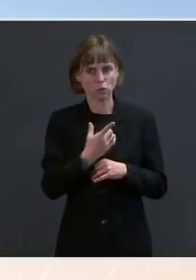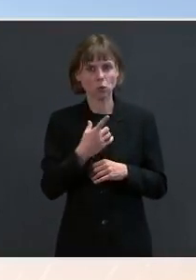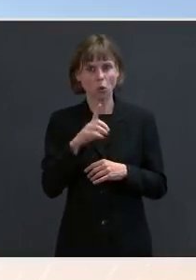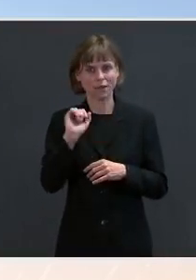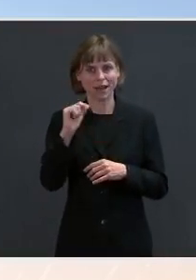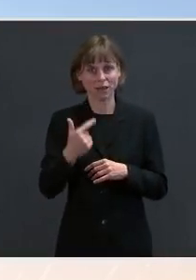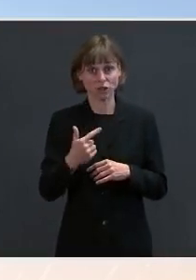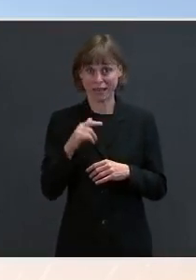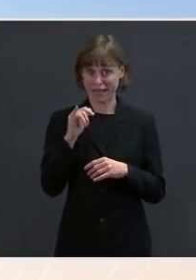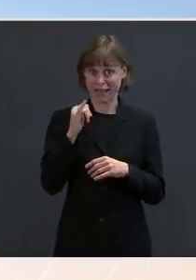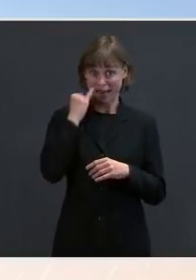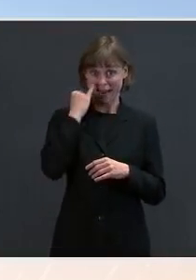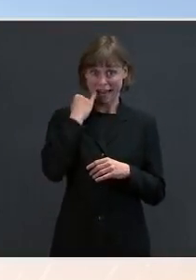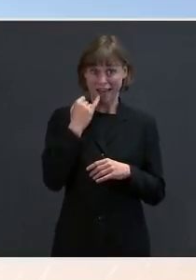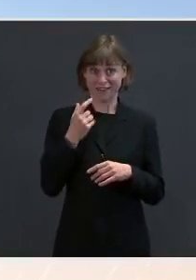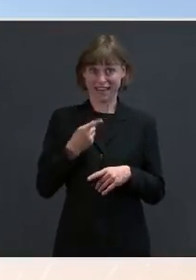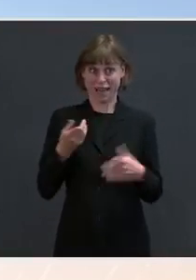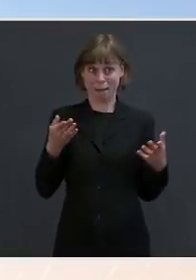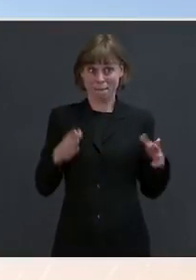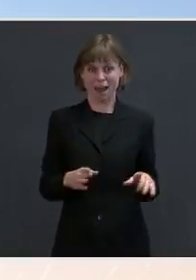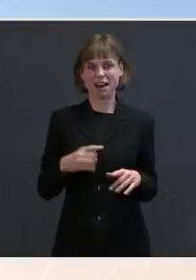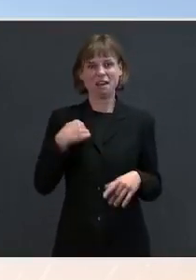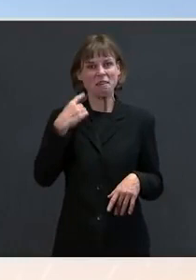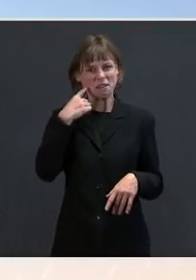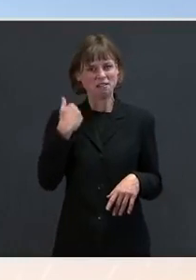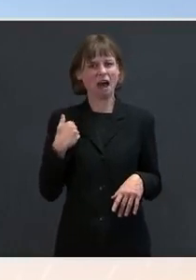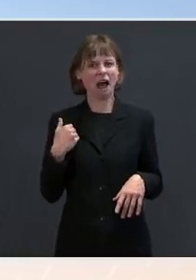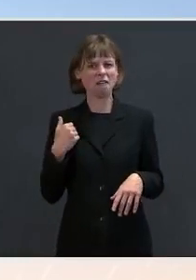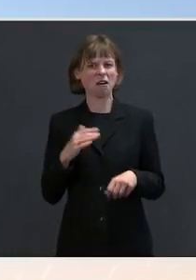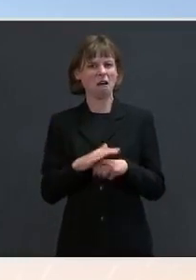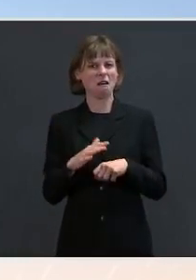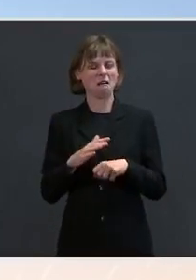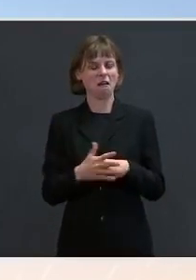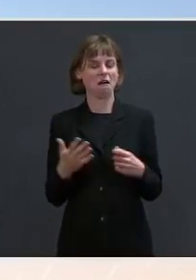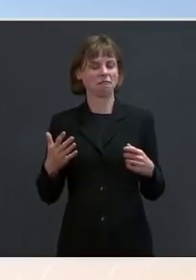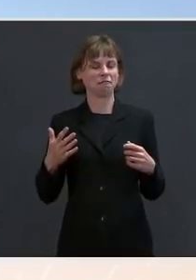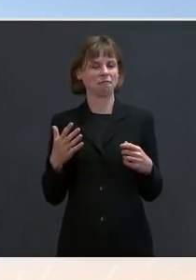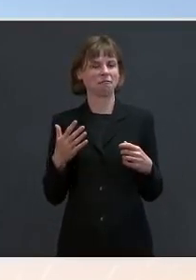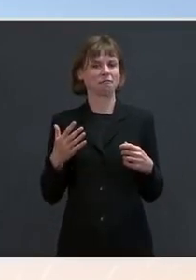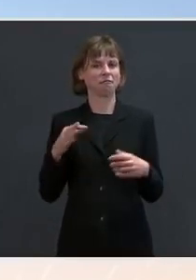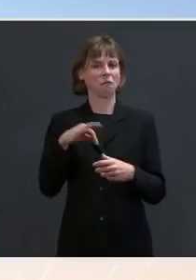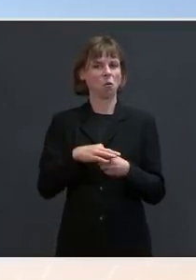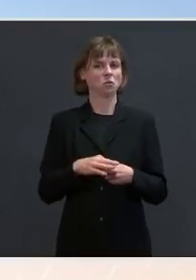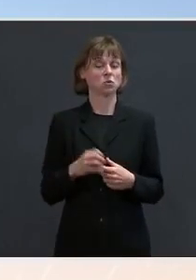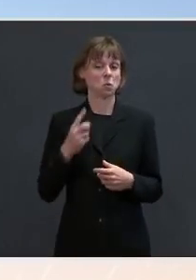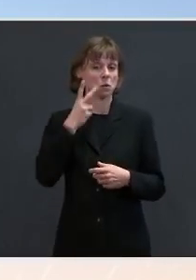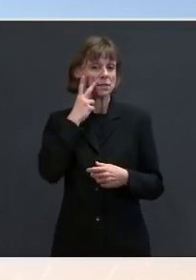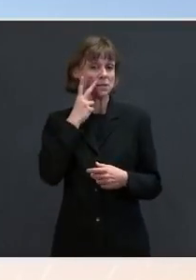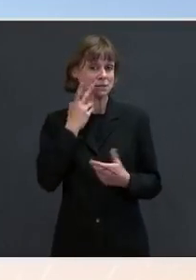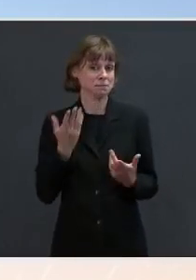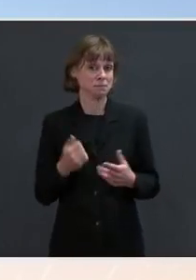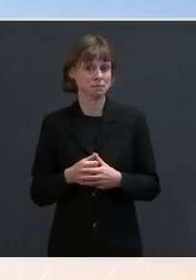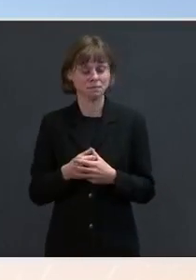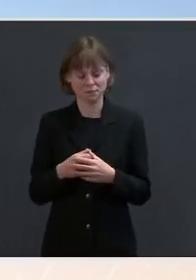that if he were a betting man, he'd bet he has the votes, so we'll see. So can I just follow up on the other part? I mean,